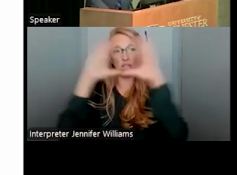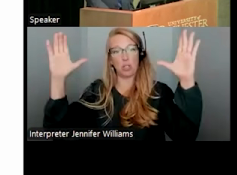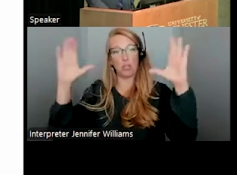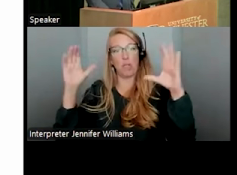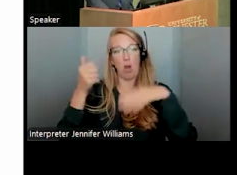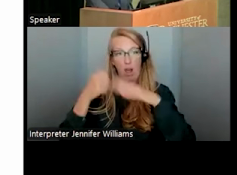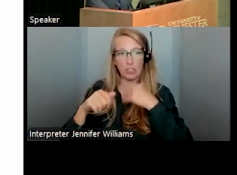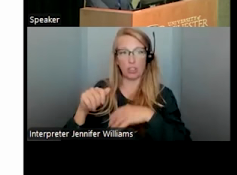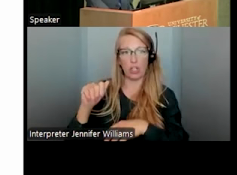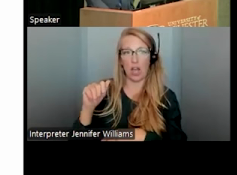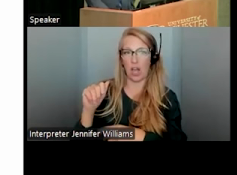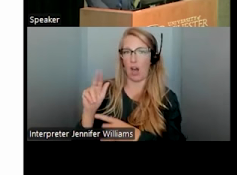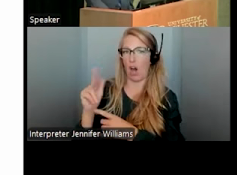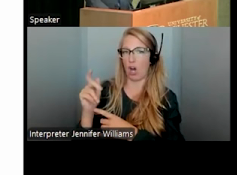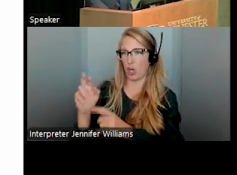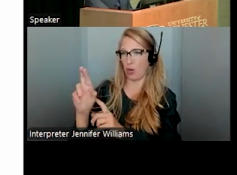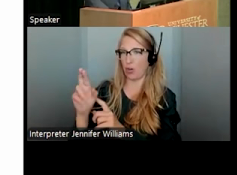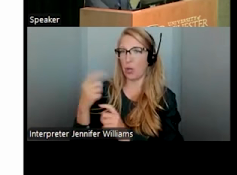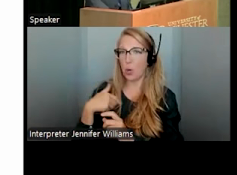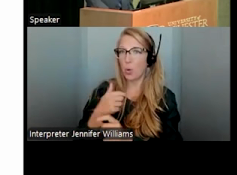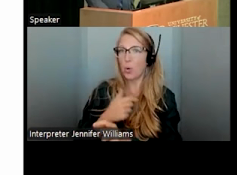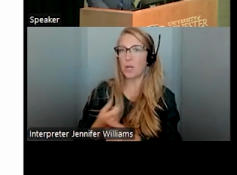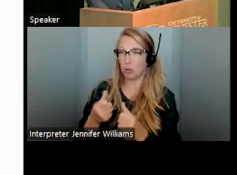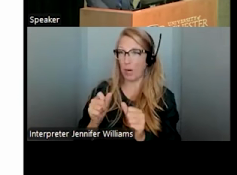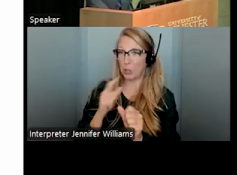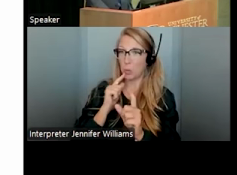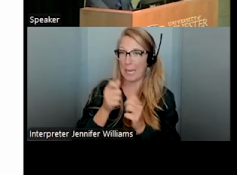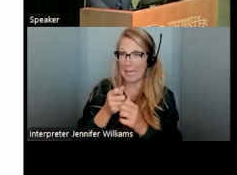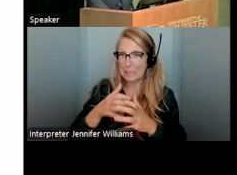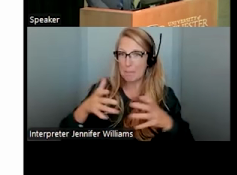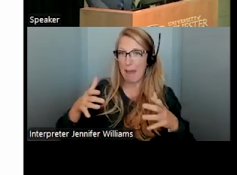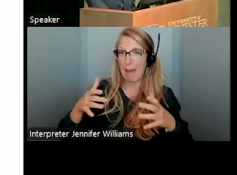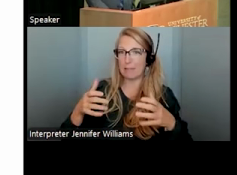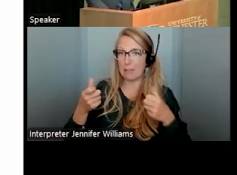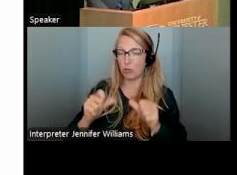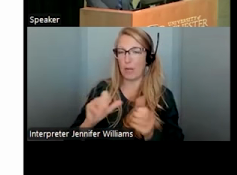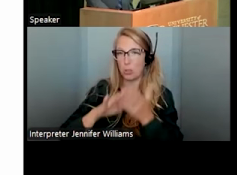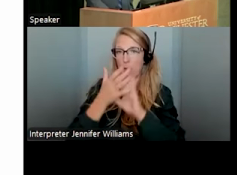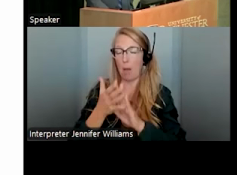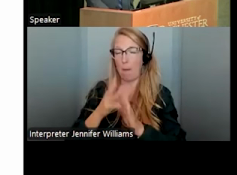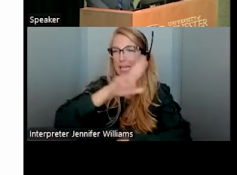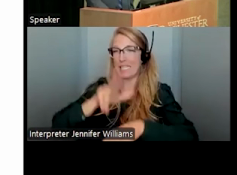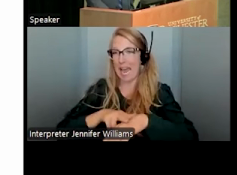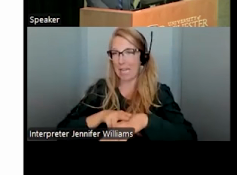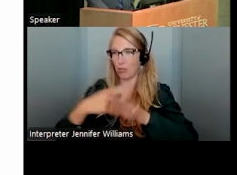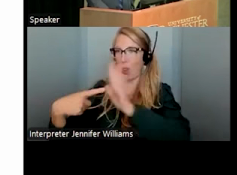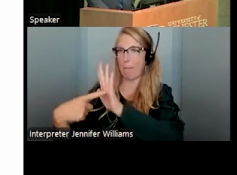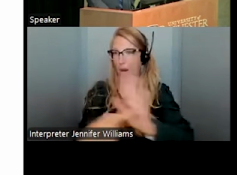we'll continue to expand, invest, and do our best to make it into a national model.